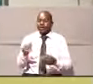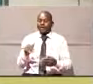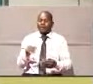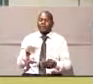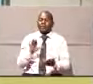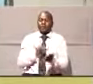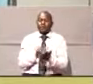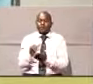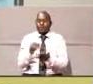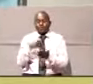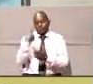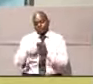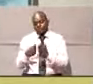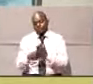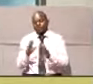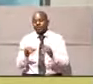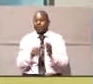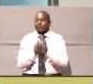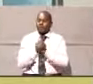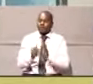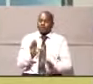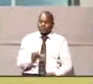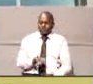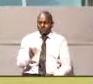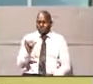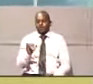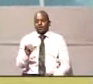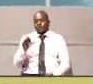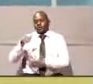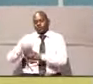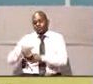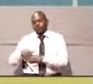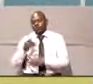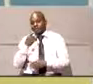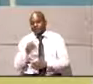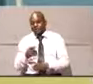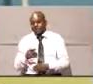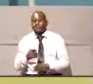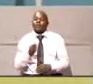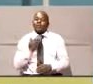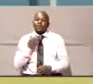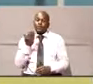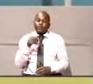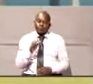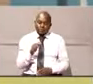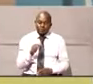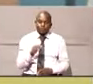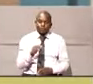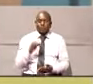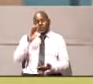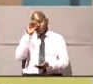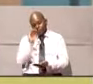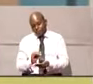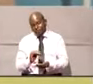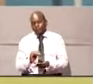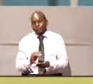fly this route charge. But experts in the travel industry based in South Sudan argue that it will need a lot more than just slashing the ticket